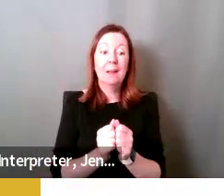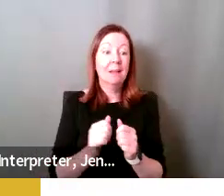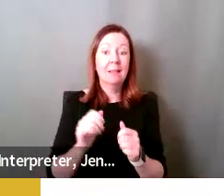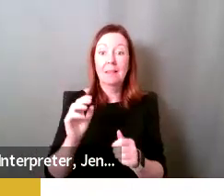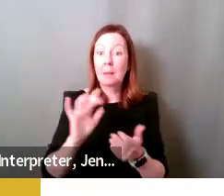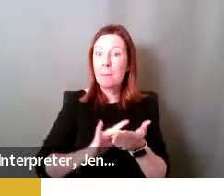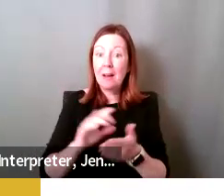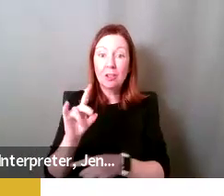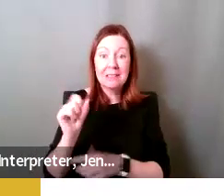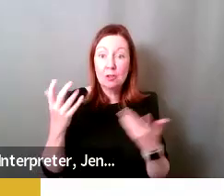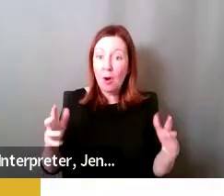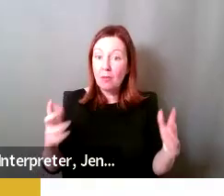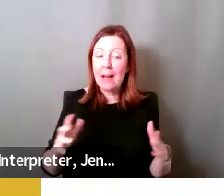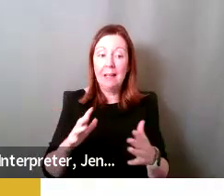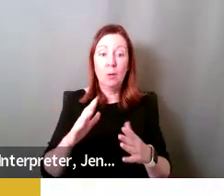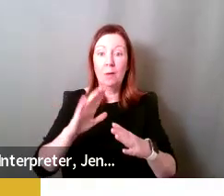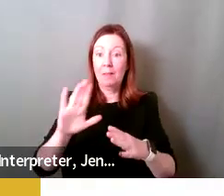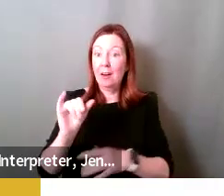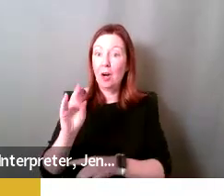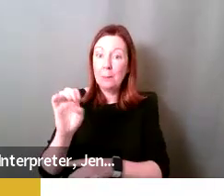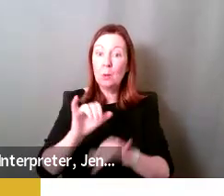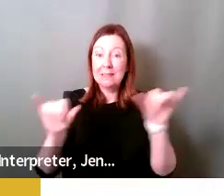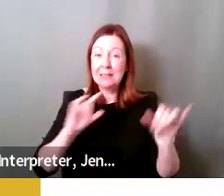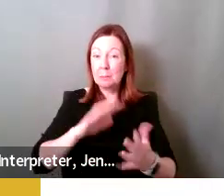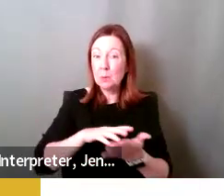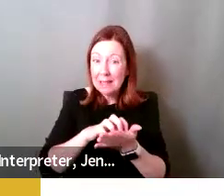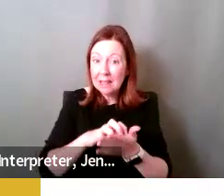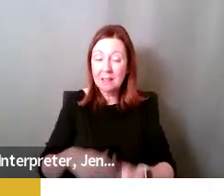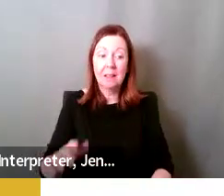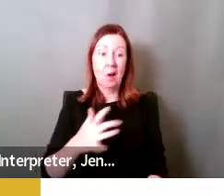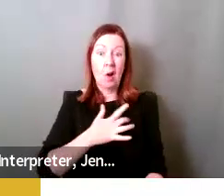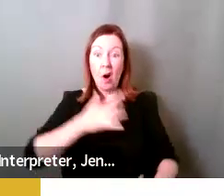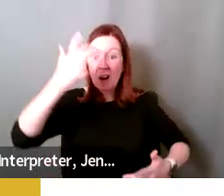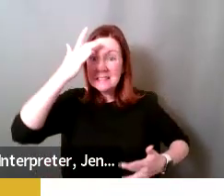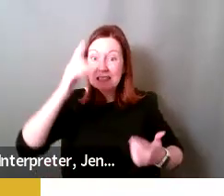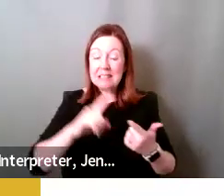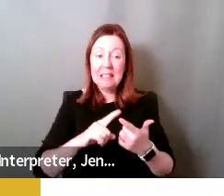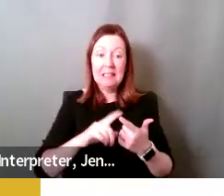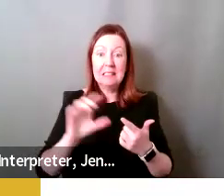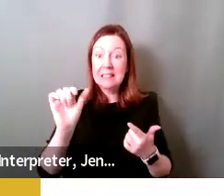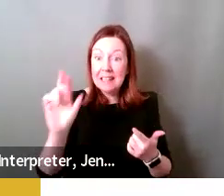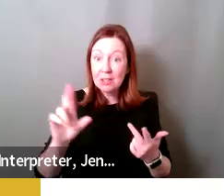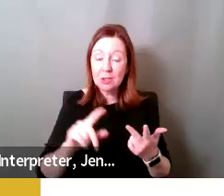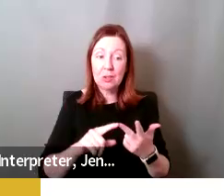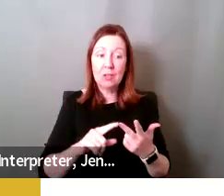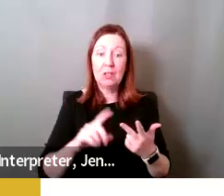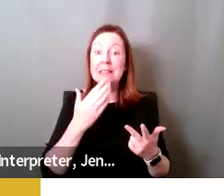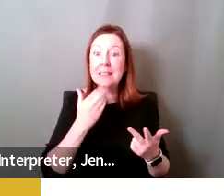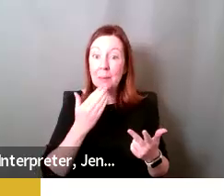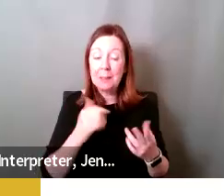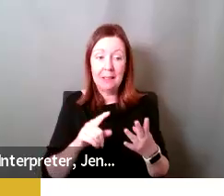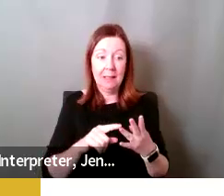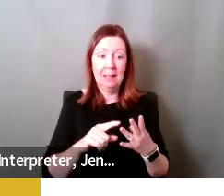conditions or weakened immune systems. So let's think about heart disease, cancer,